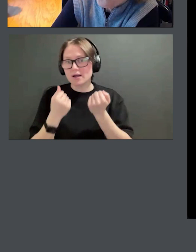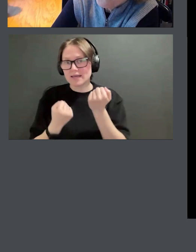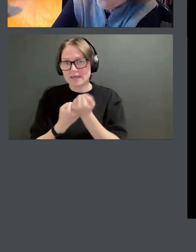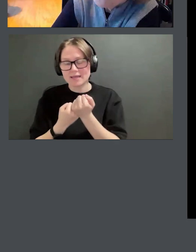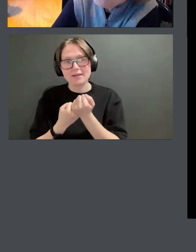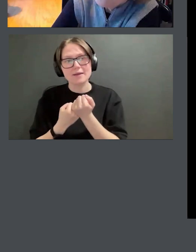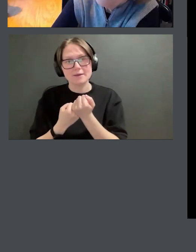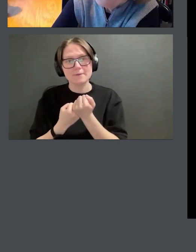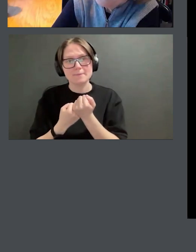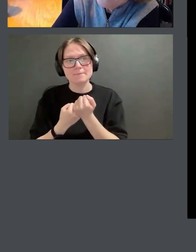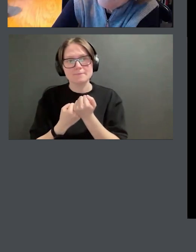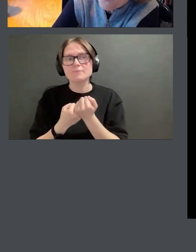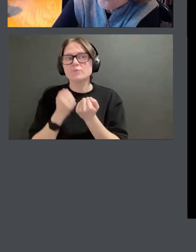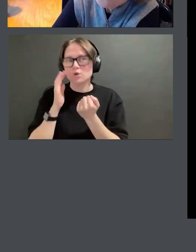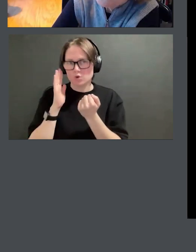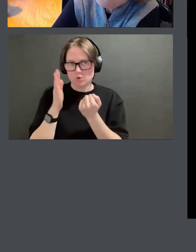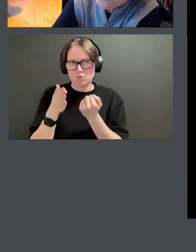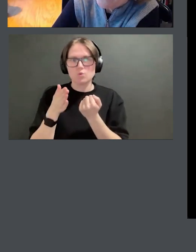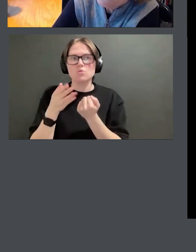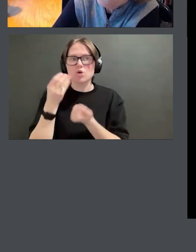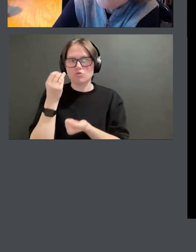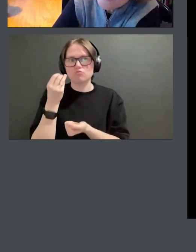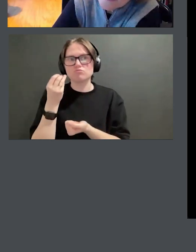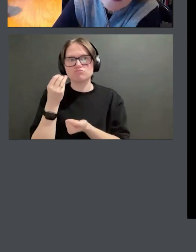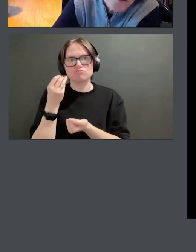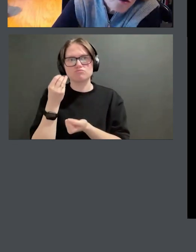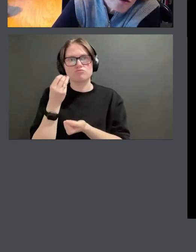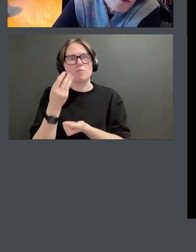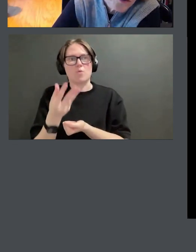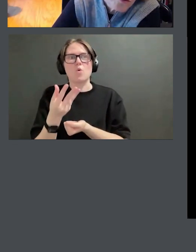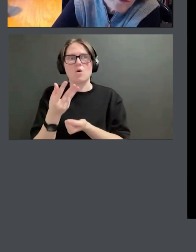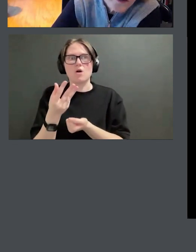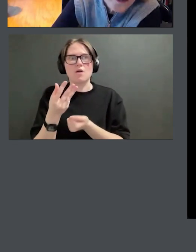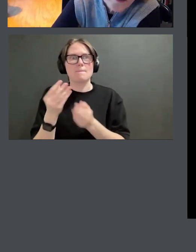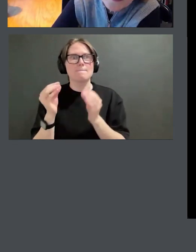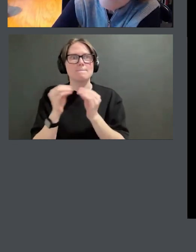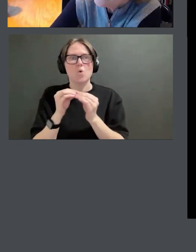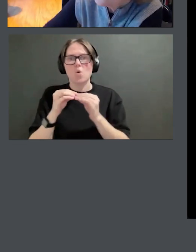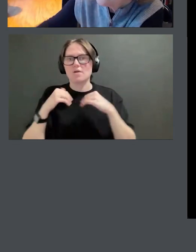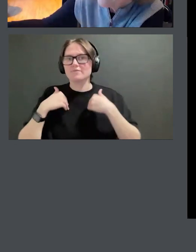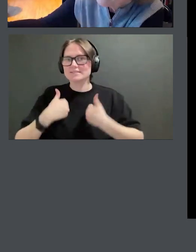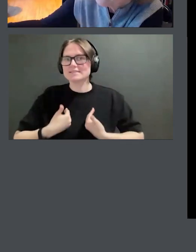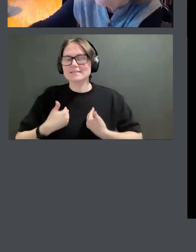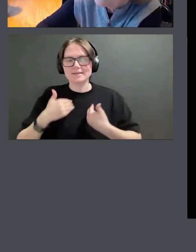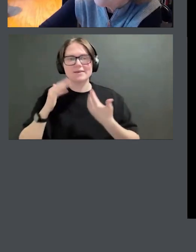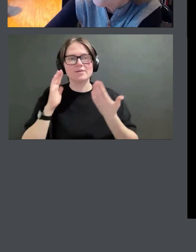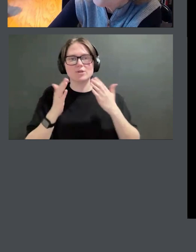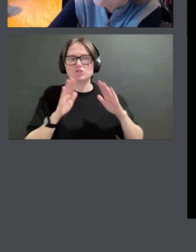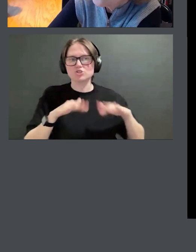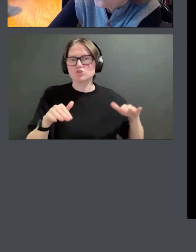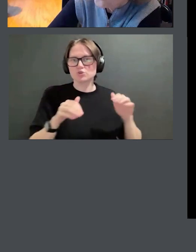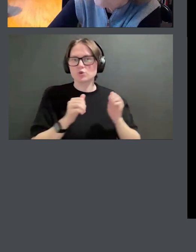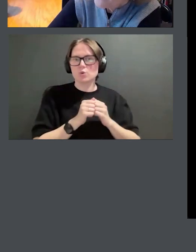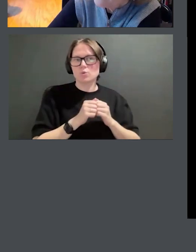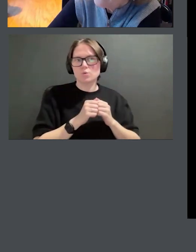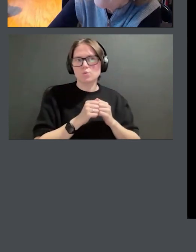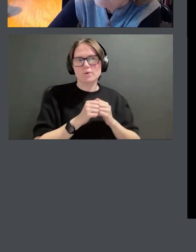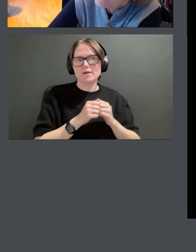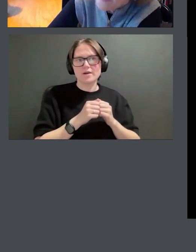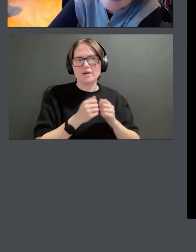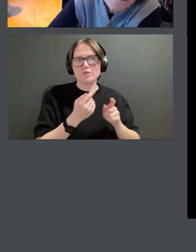will report significantly more subjective fatigue than children with normal hearing. And that's been backed up by this work